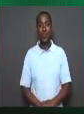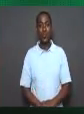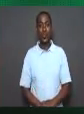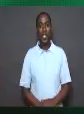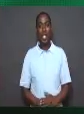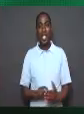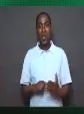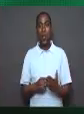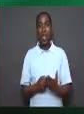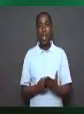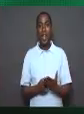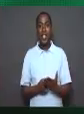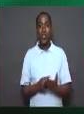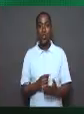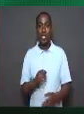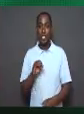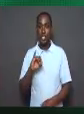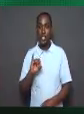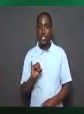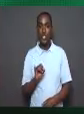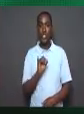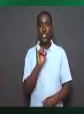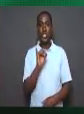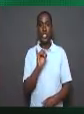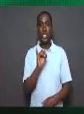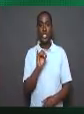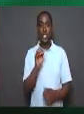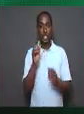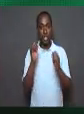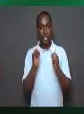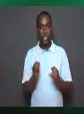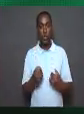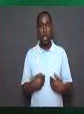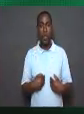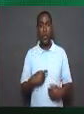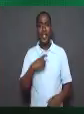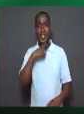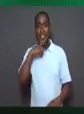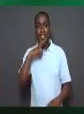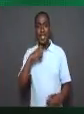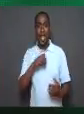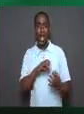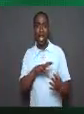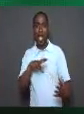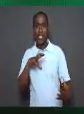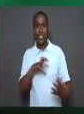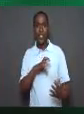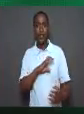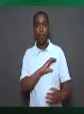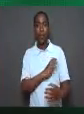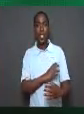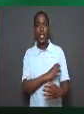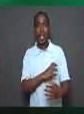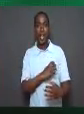a J-shaped pouch made of thick, elastic muscle.